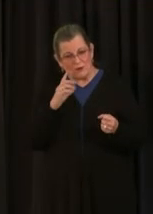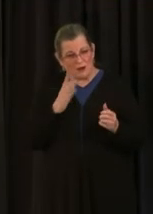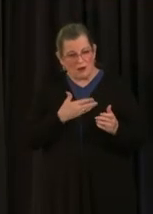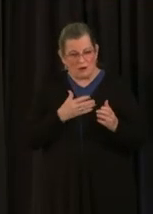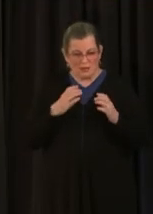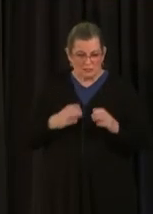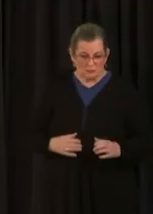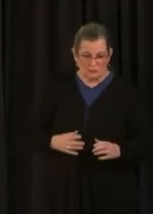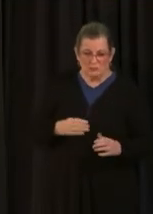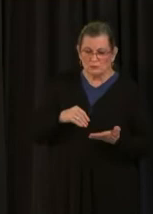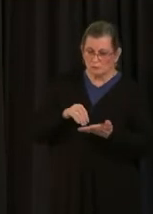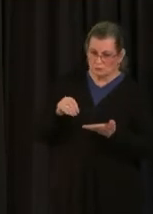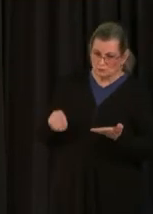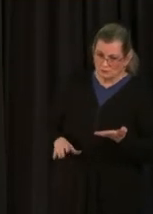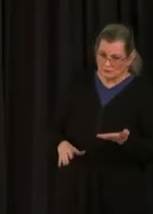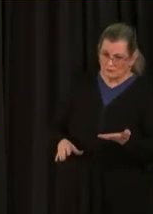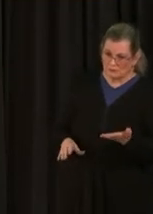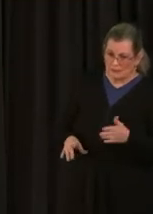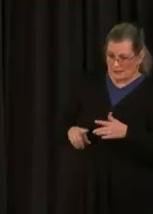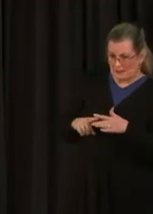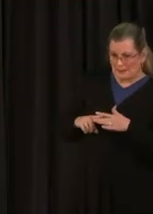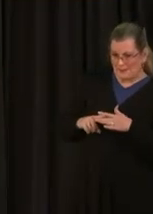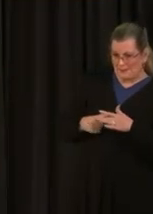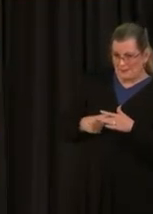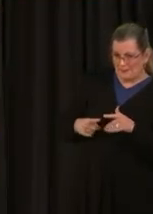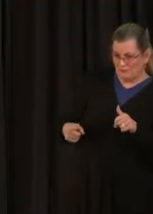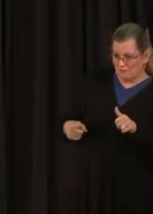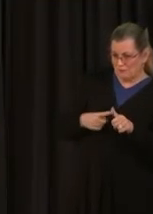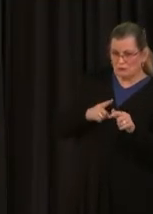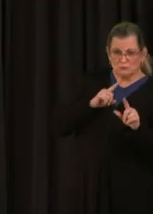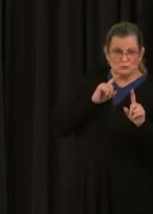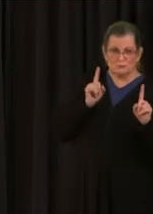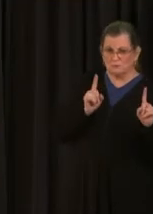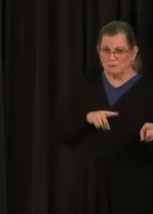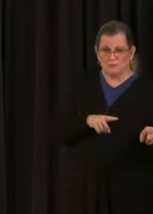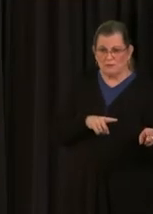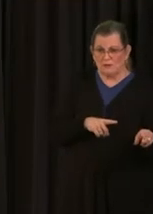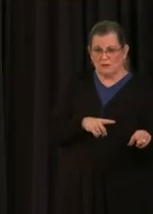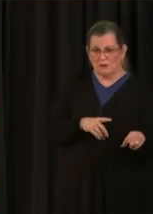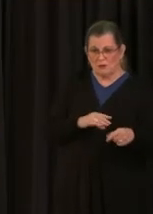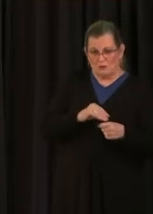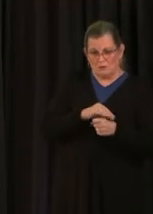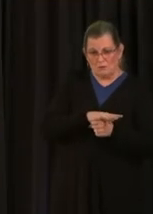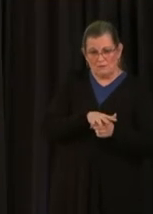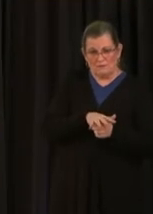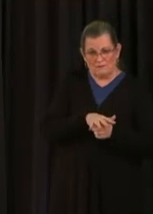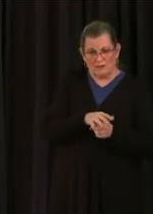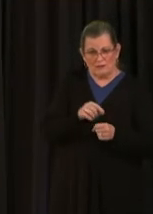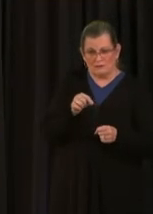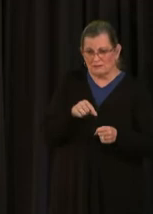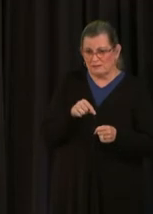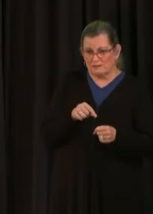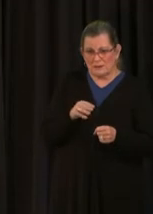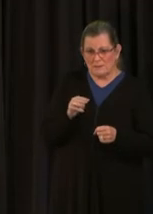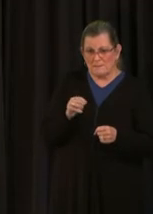our frequently asked questions webpage. And now I'll pass the mic to WMATA.